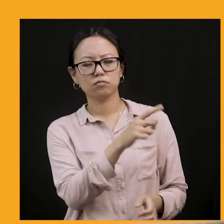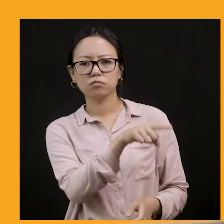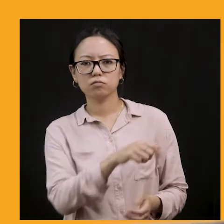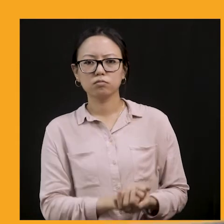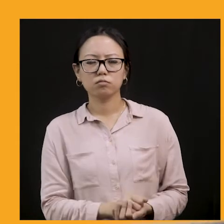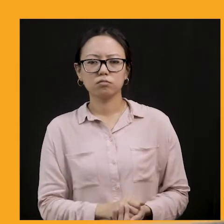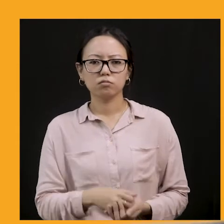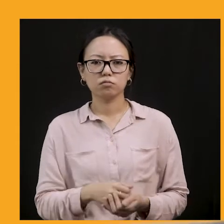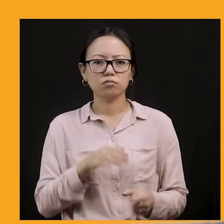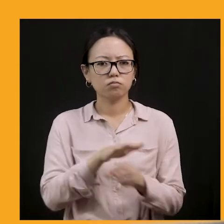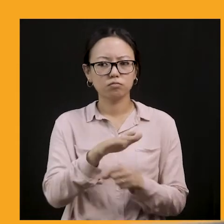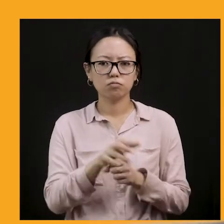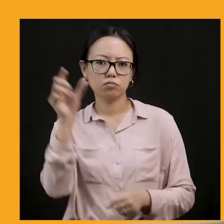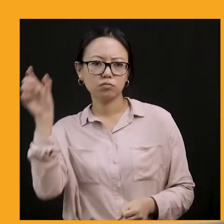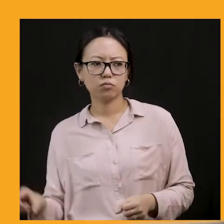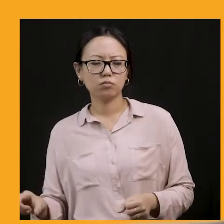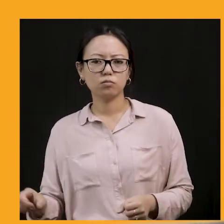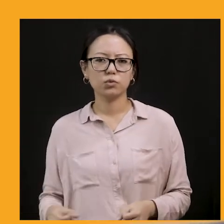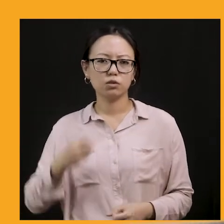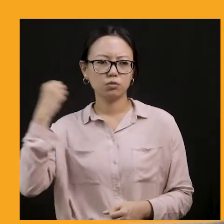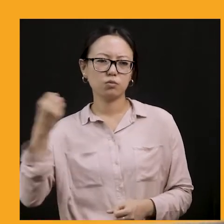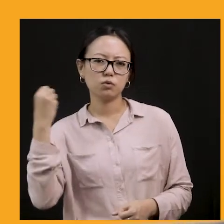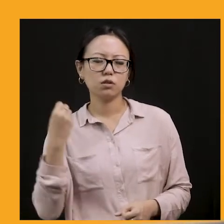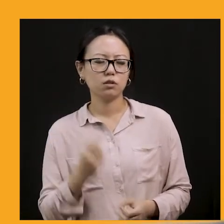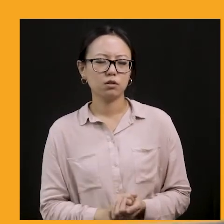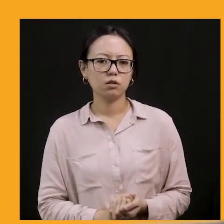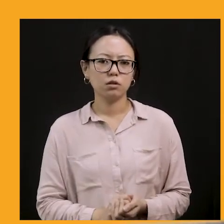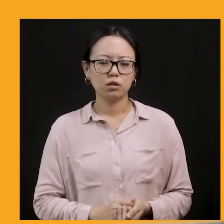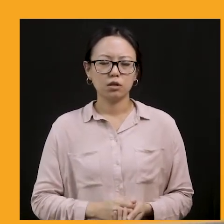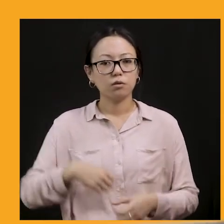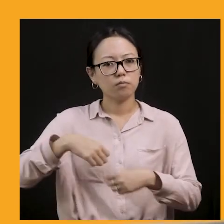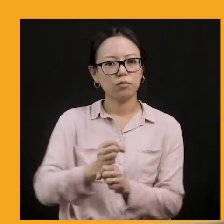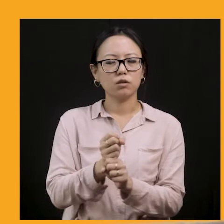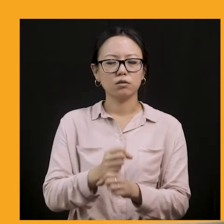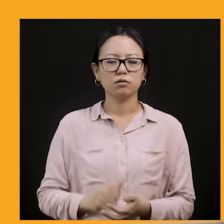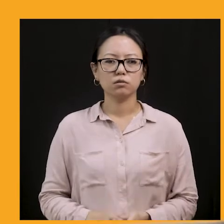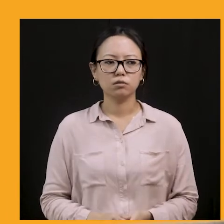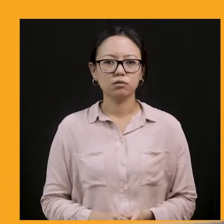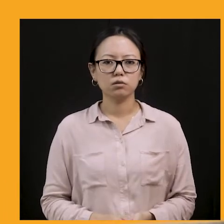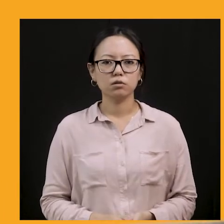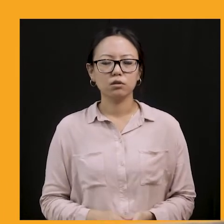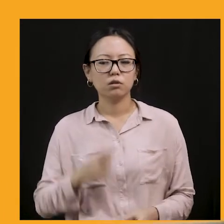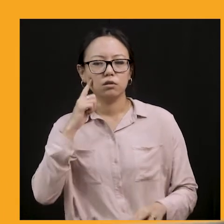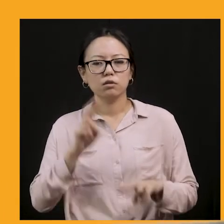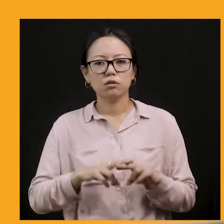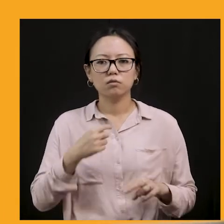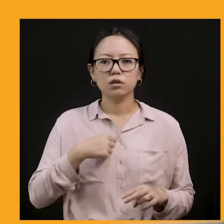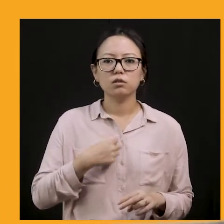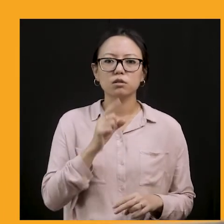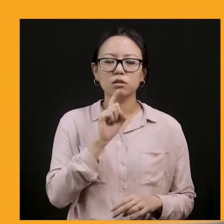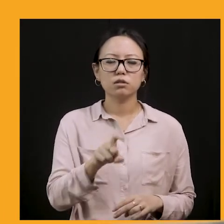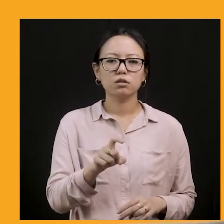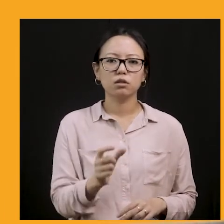making all the furnitures. Okay? So now when I say furniture, see, you think of